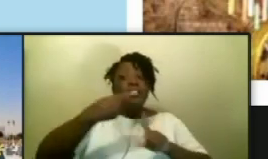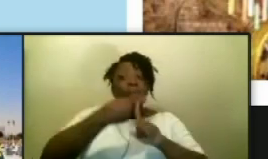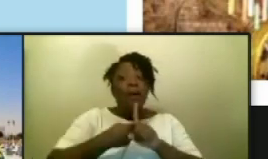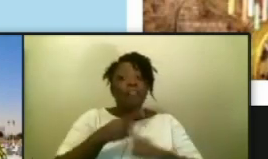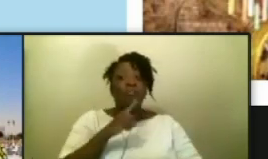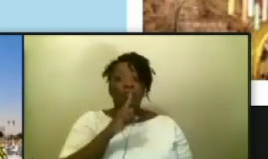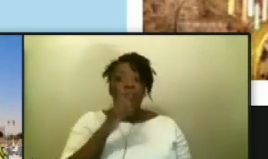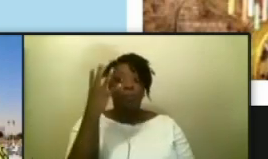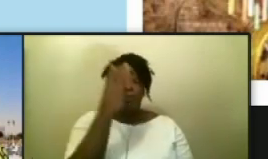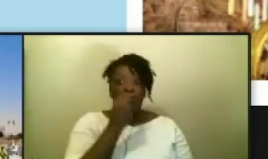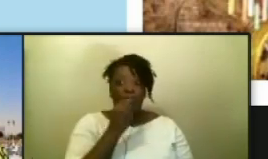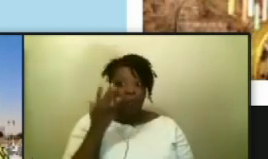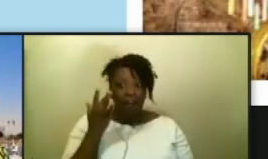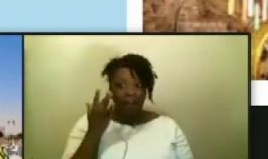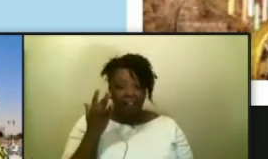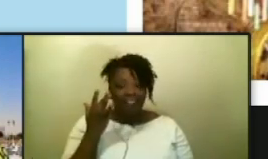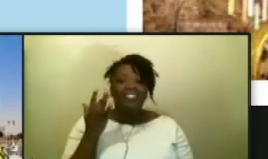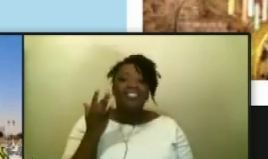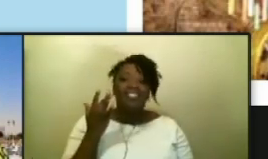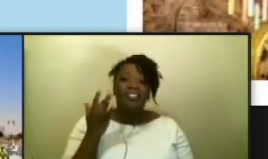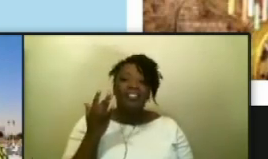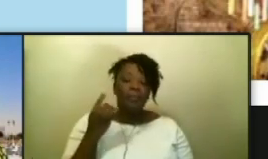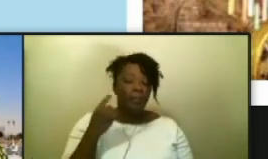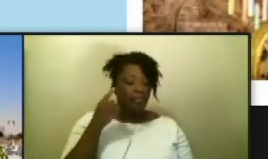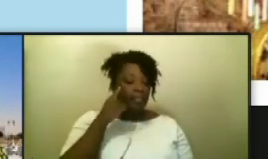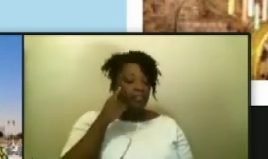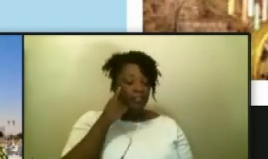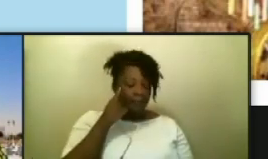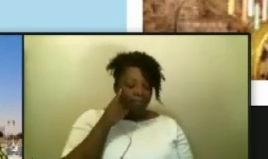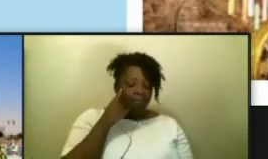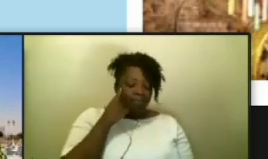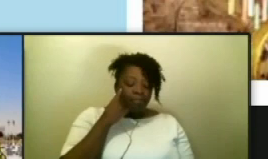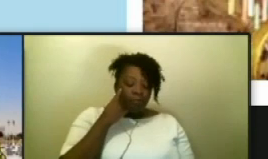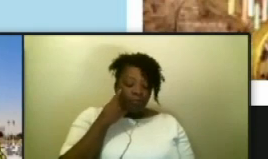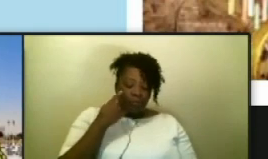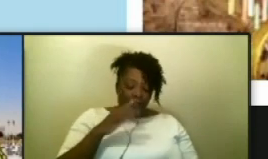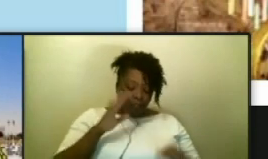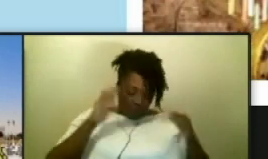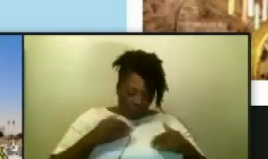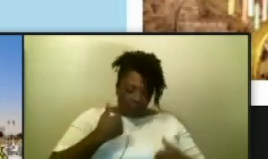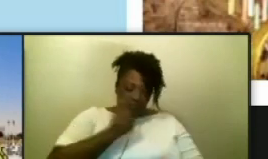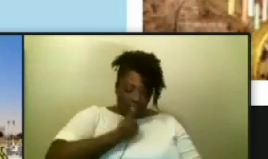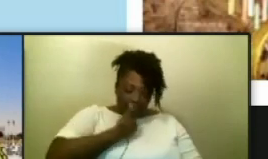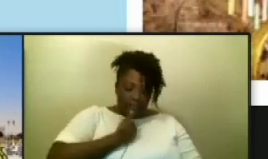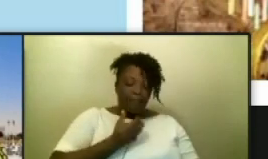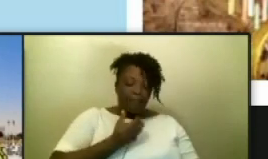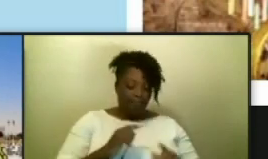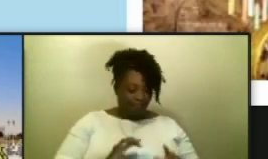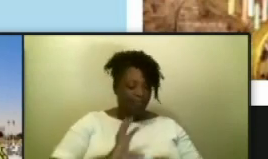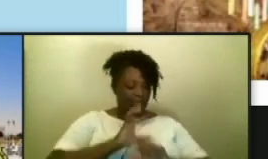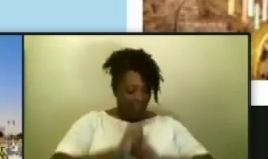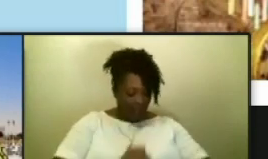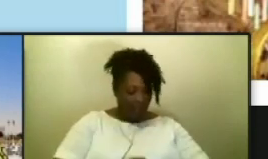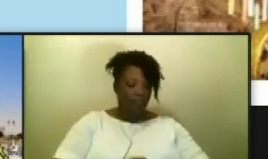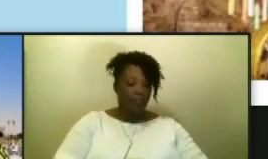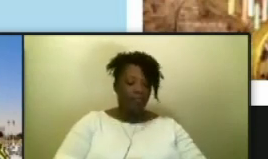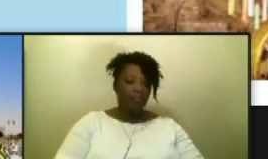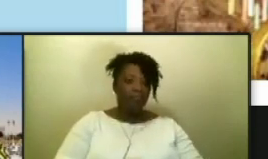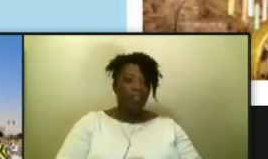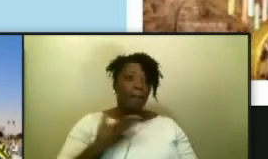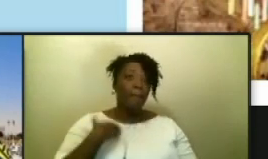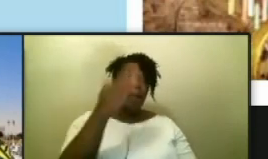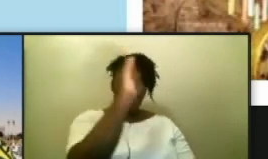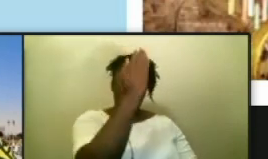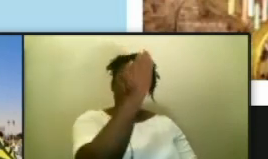beautiful in the sense that it gives you discipline, and it really makes you reflect on yourself, and you look in the mirror and you're facing your own self. There's no one